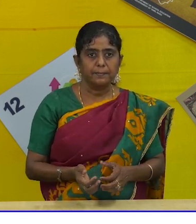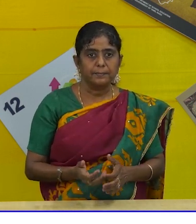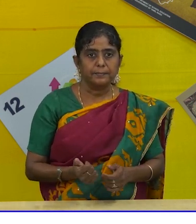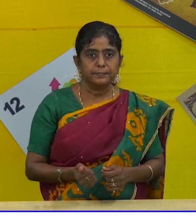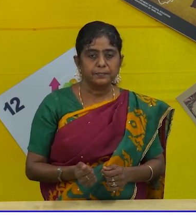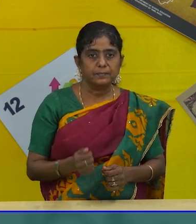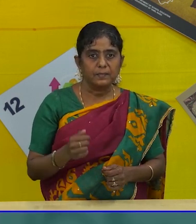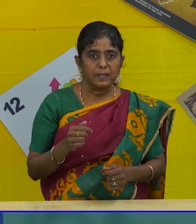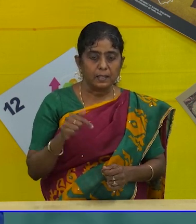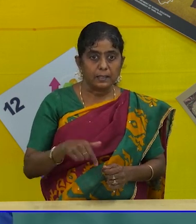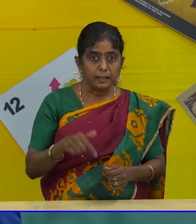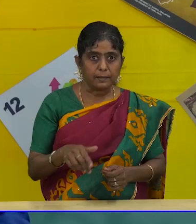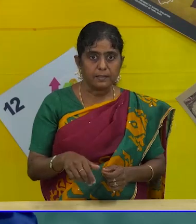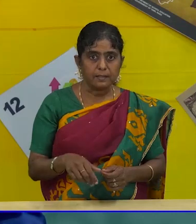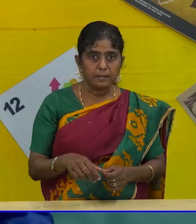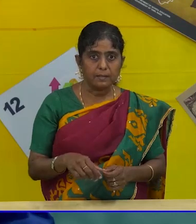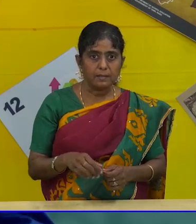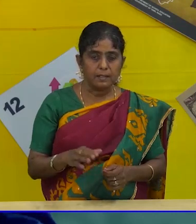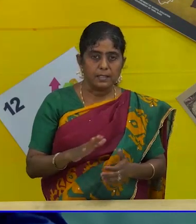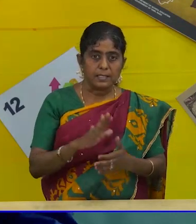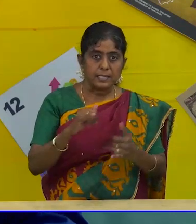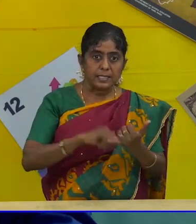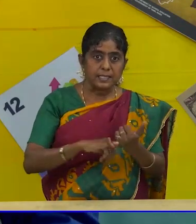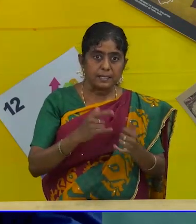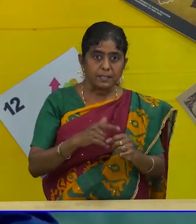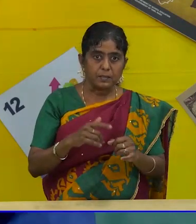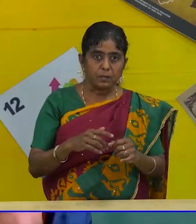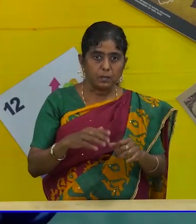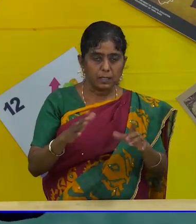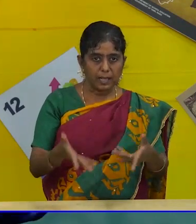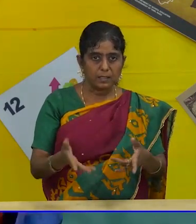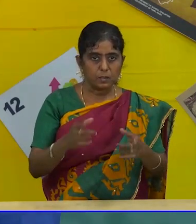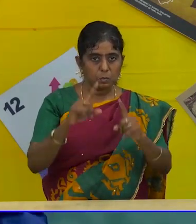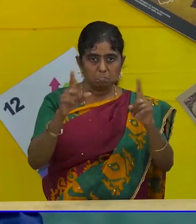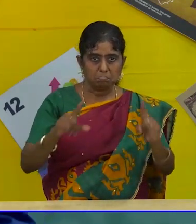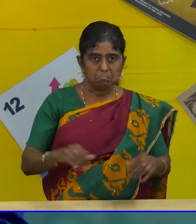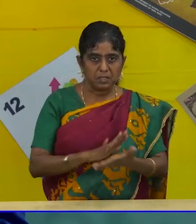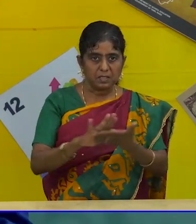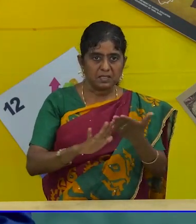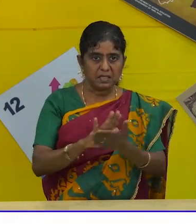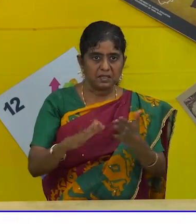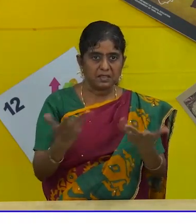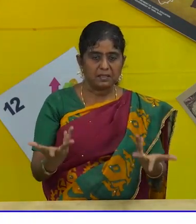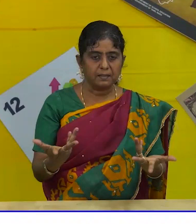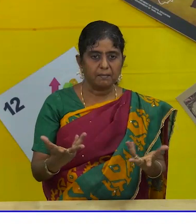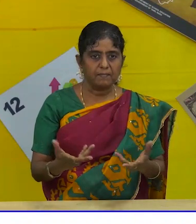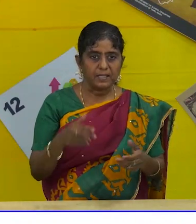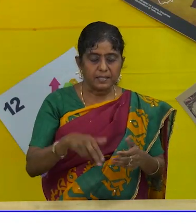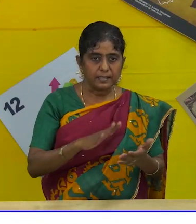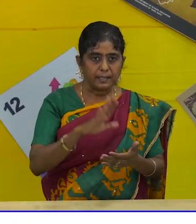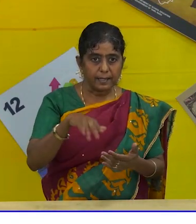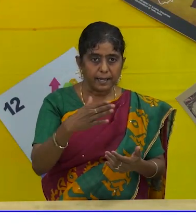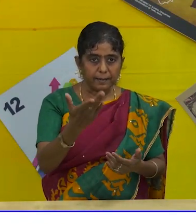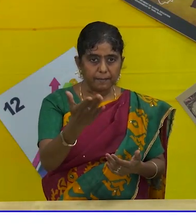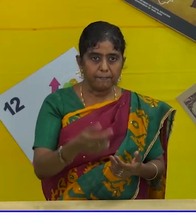other, in that case, the system of equation has no solution. See that? See